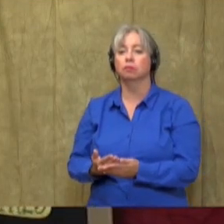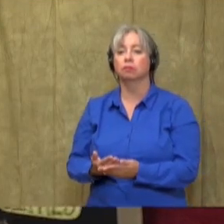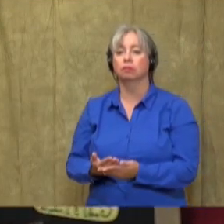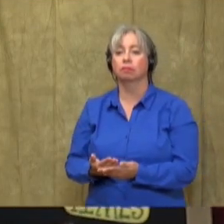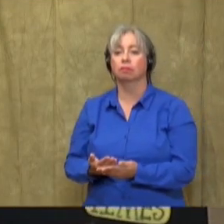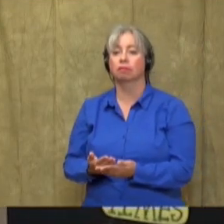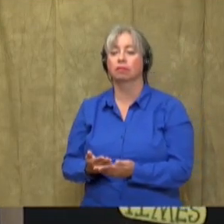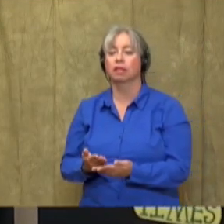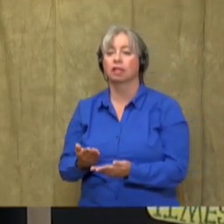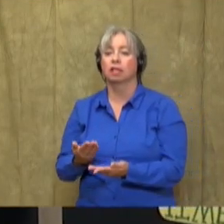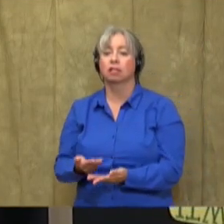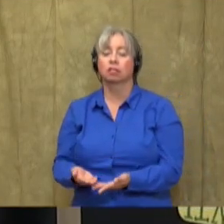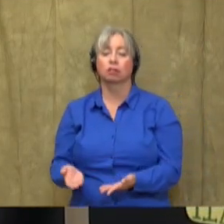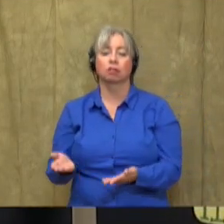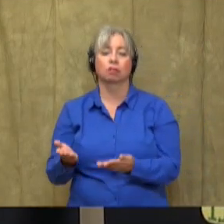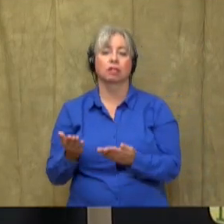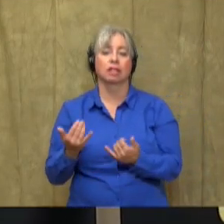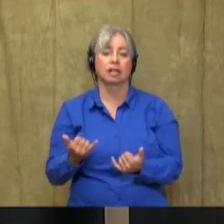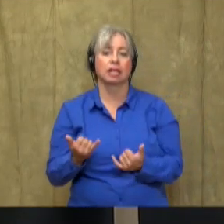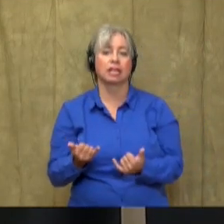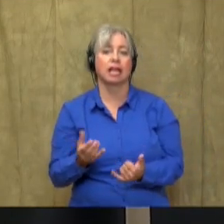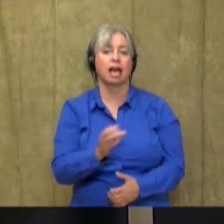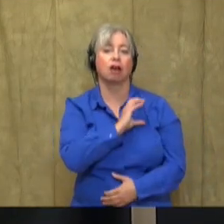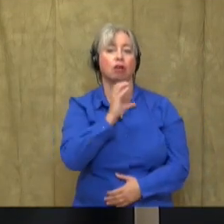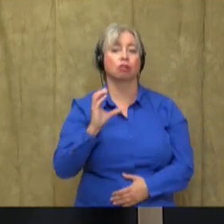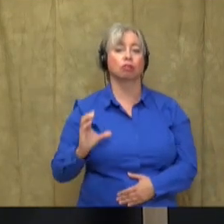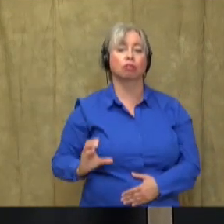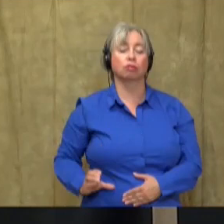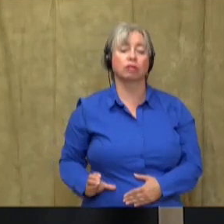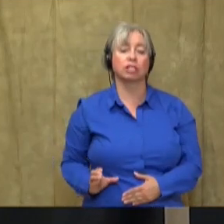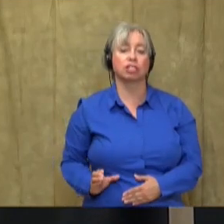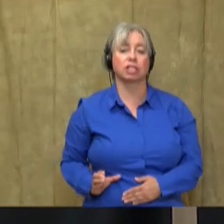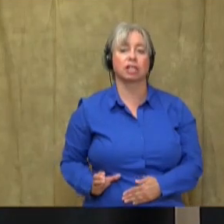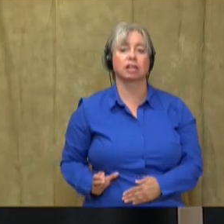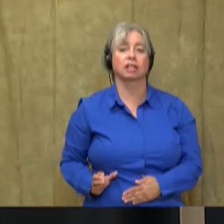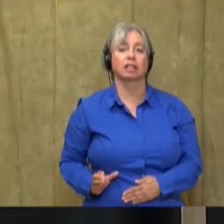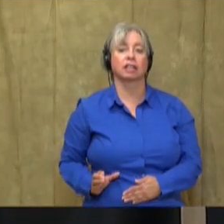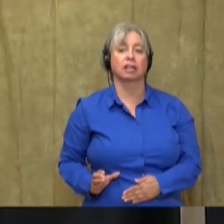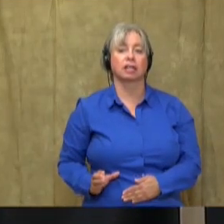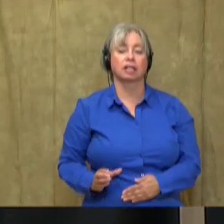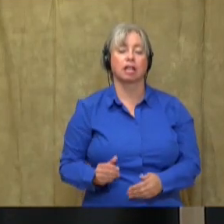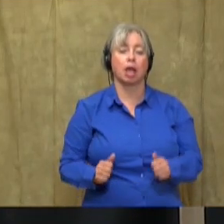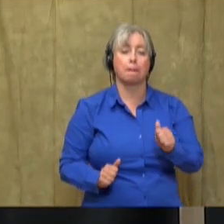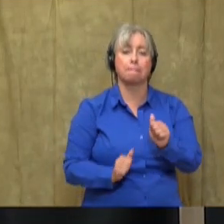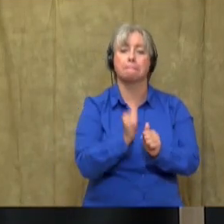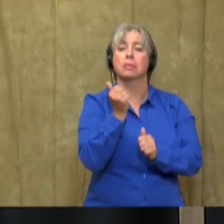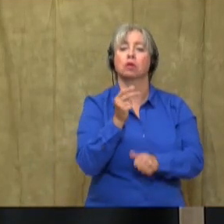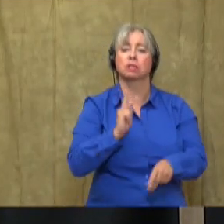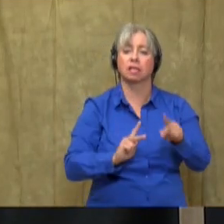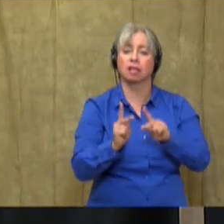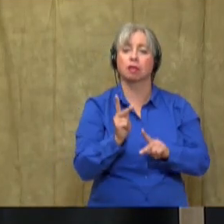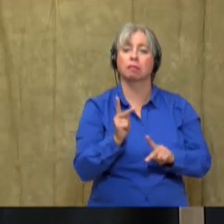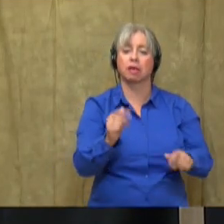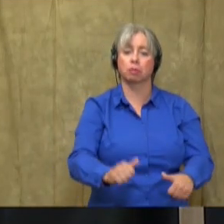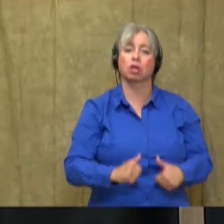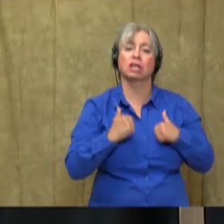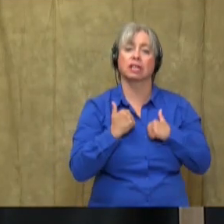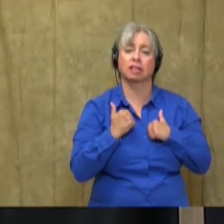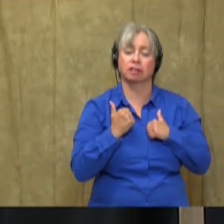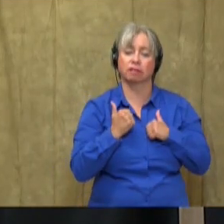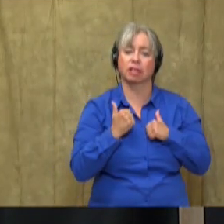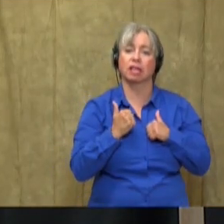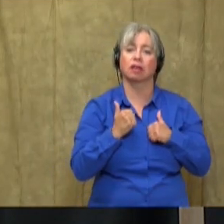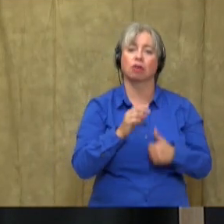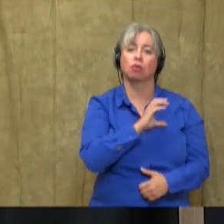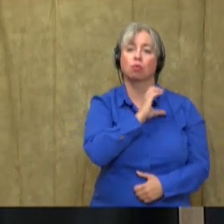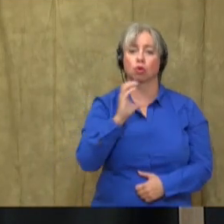importance of Christianity in this particular time period. Most of the people who lived during this time in Europe were Christian,